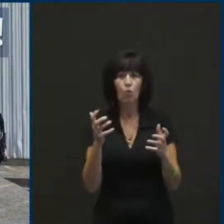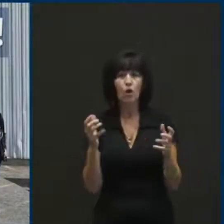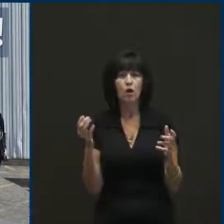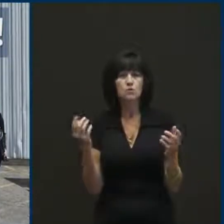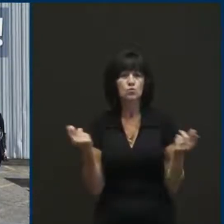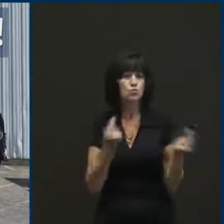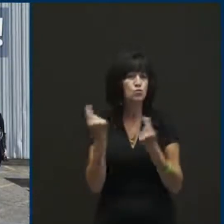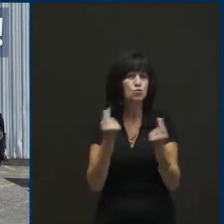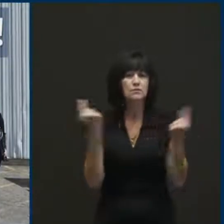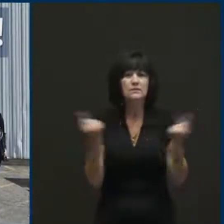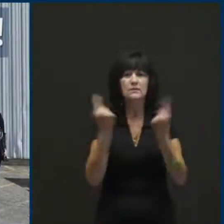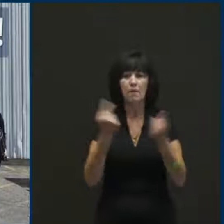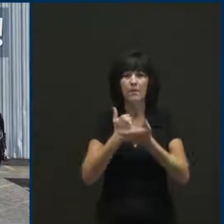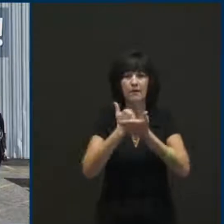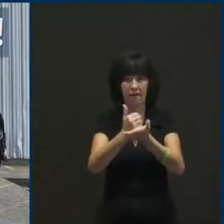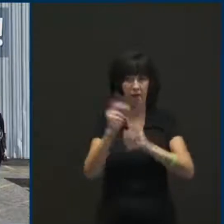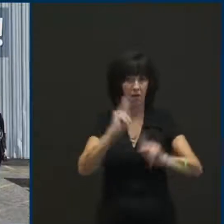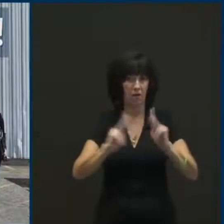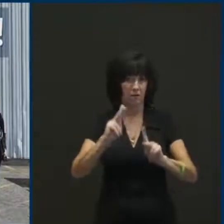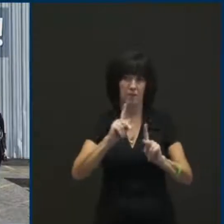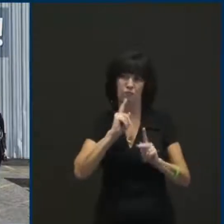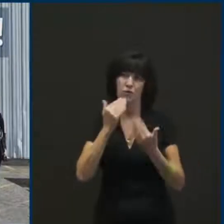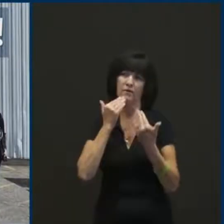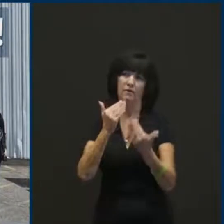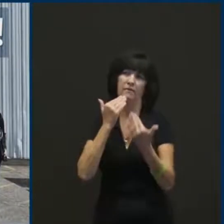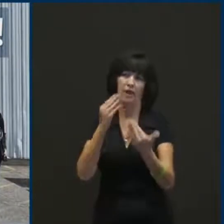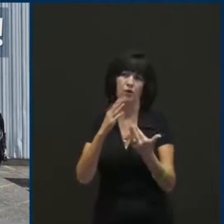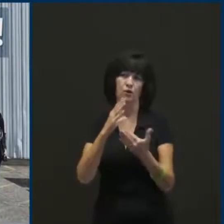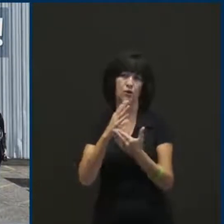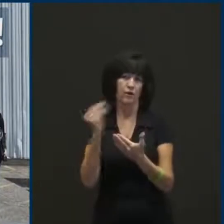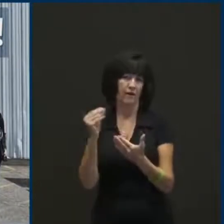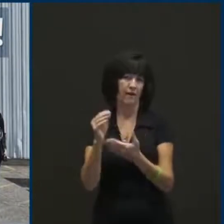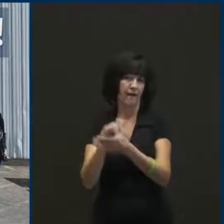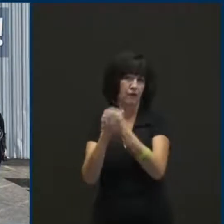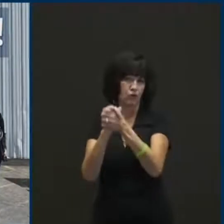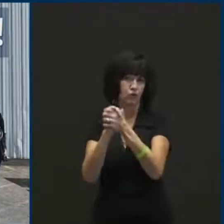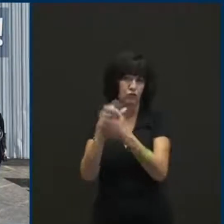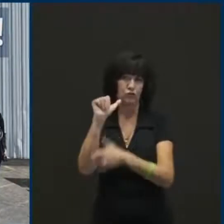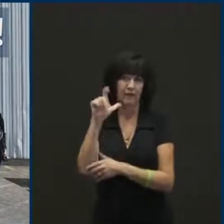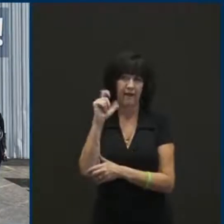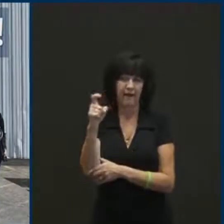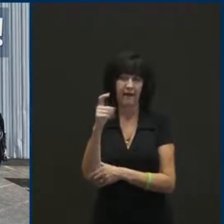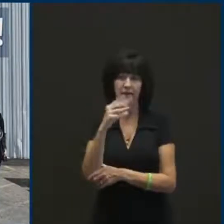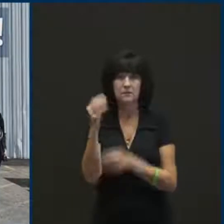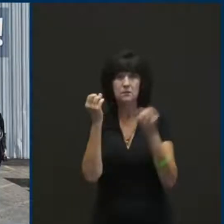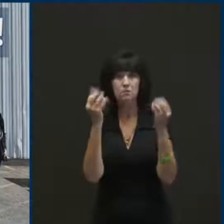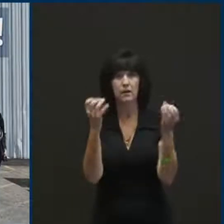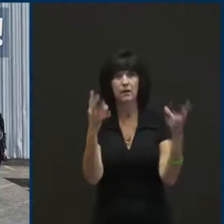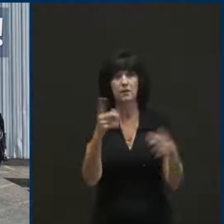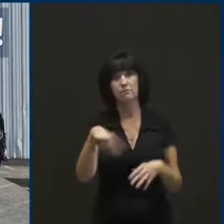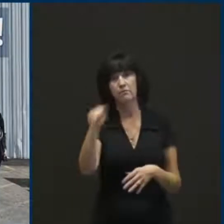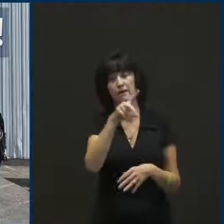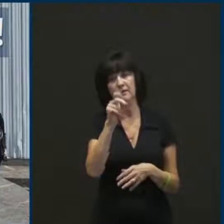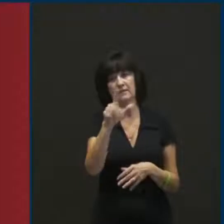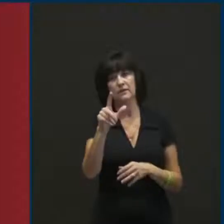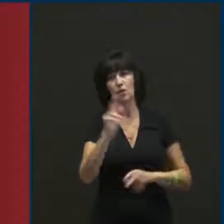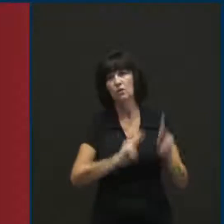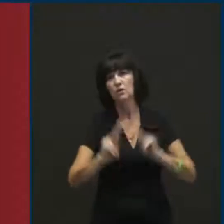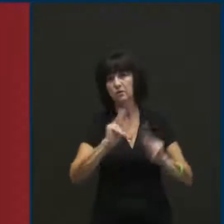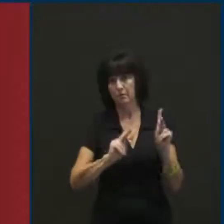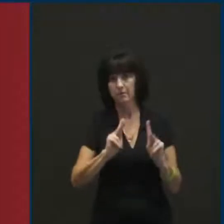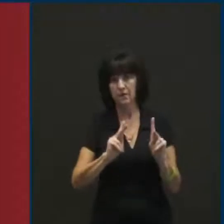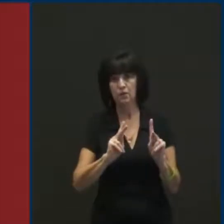for people that are in need. So thank you and congratulations to Alex and so many Delawareans across our state who